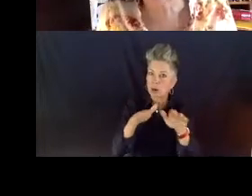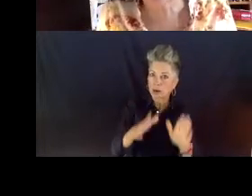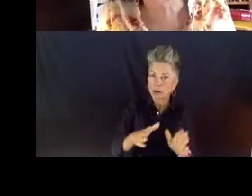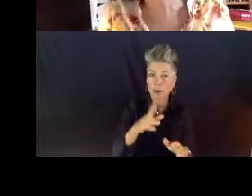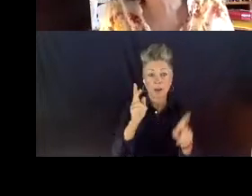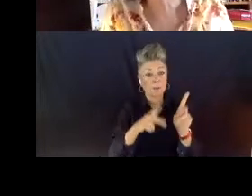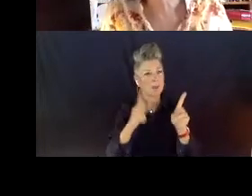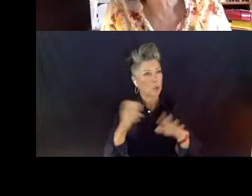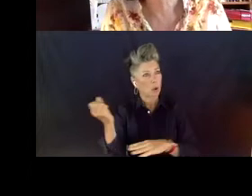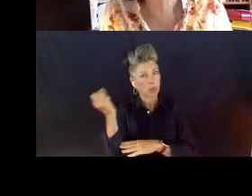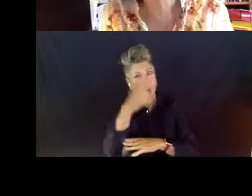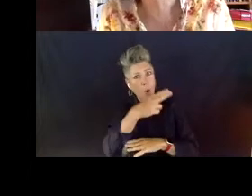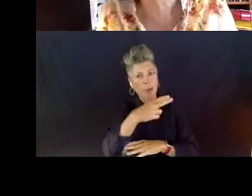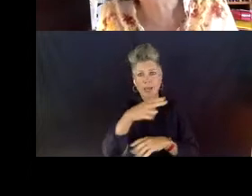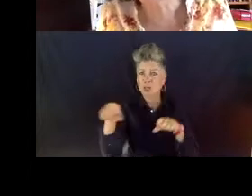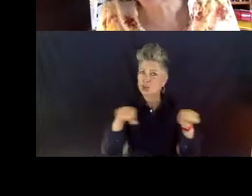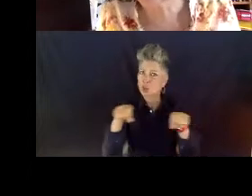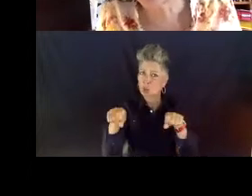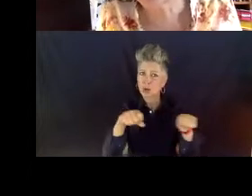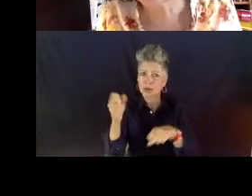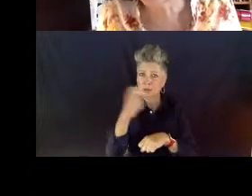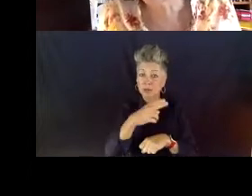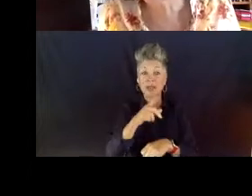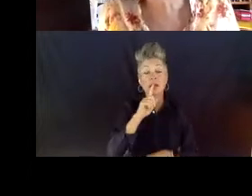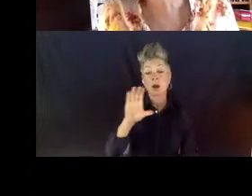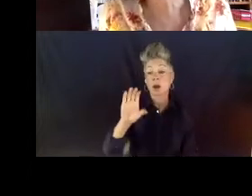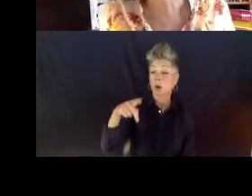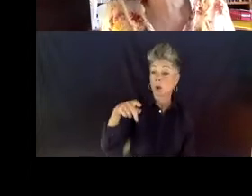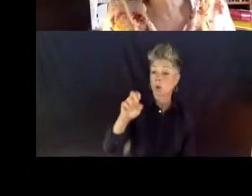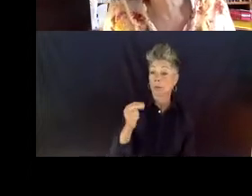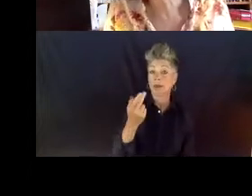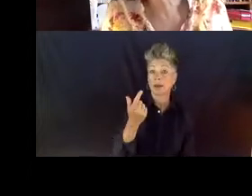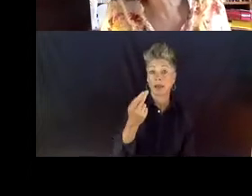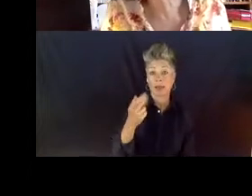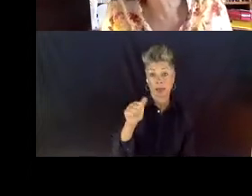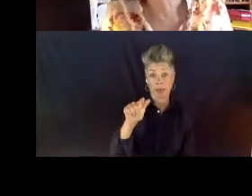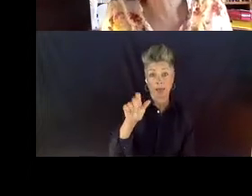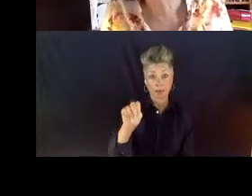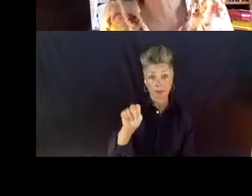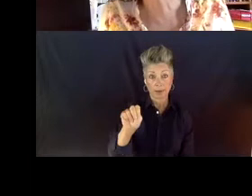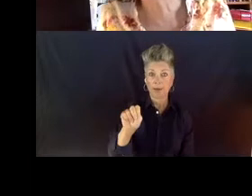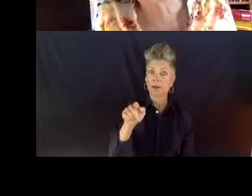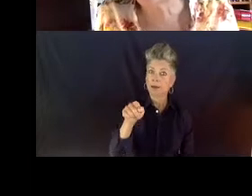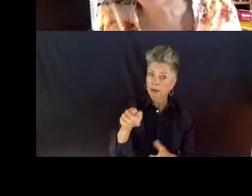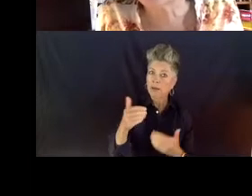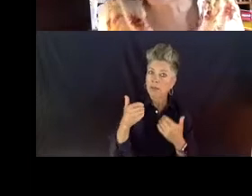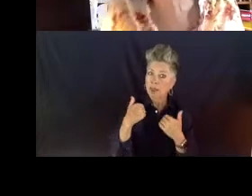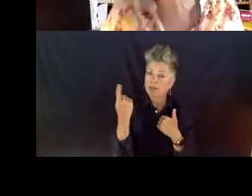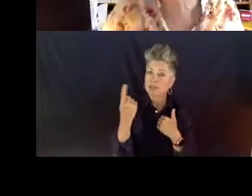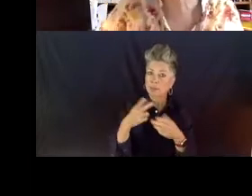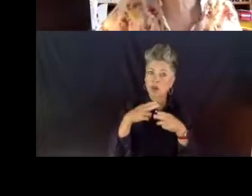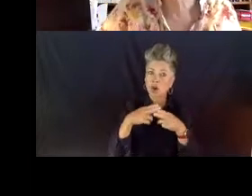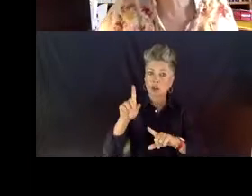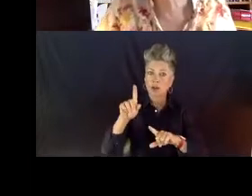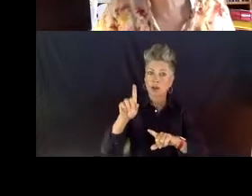their sidewalks. I even like what Copenhagen has, how humane to have what they call a conversation